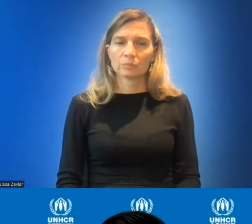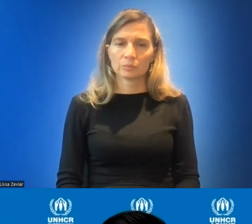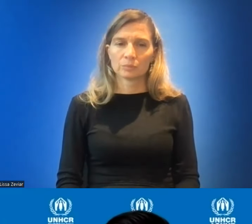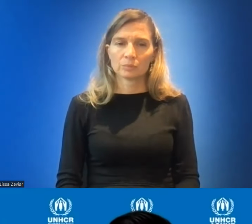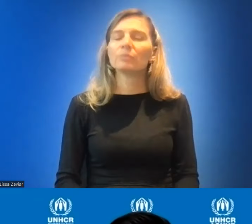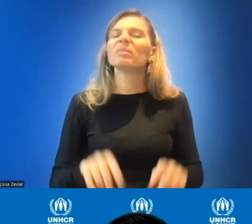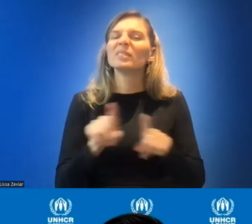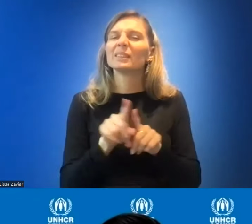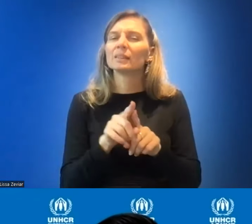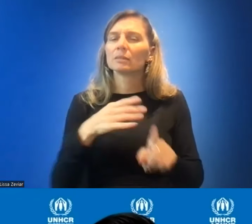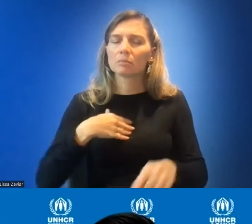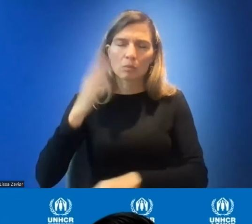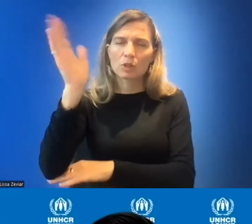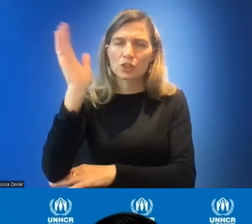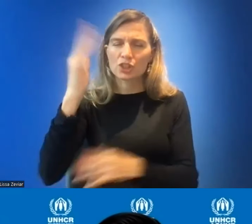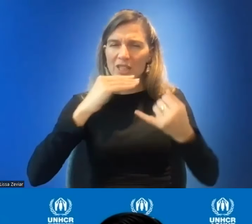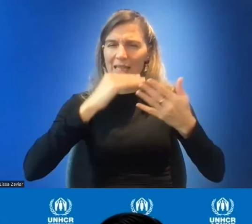presentation, the